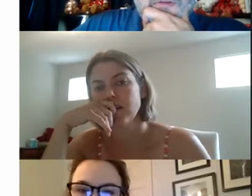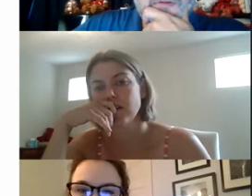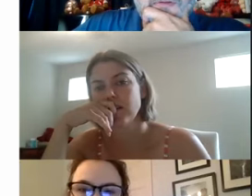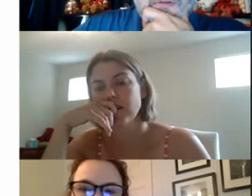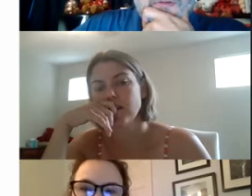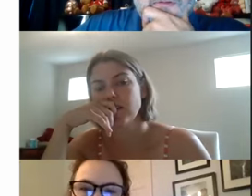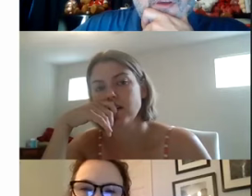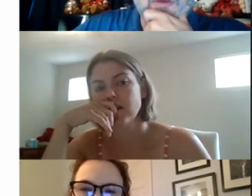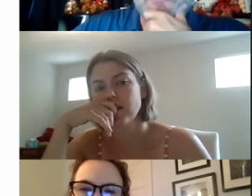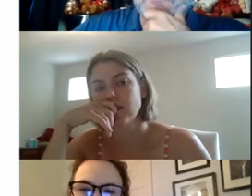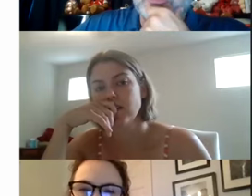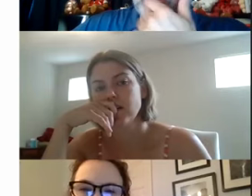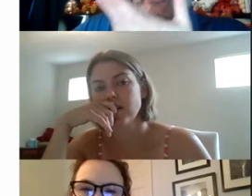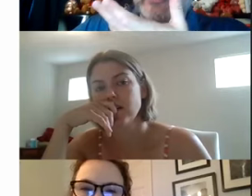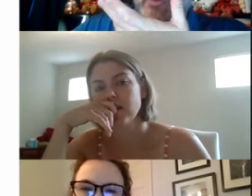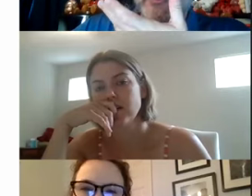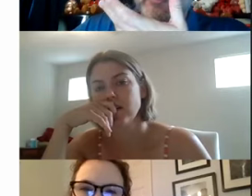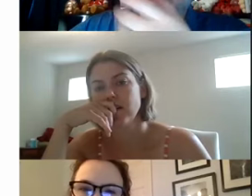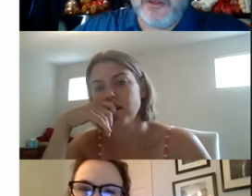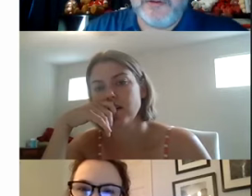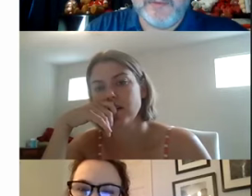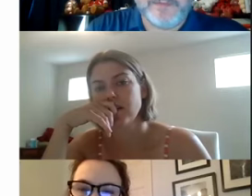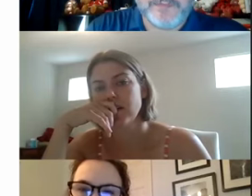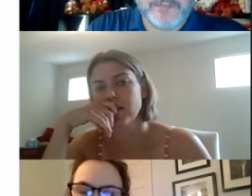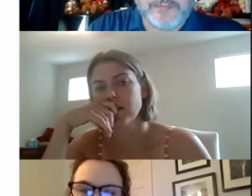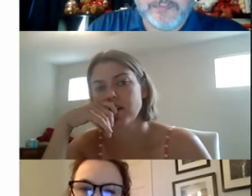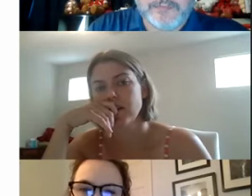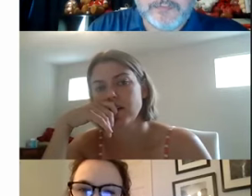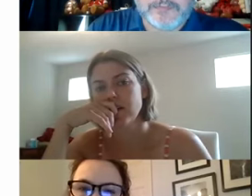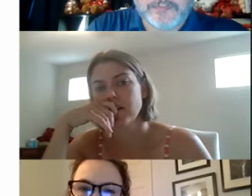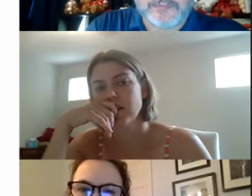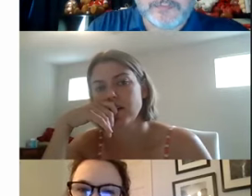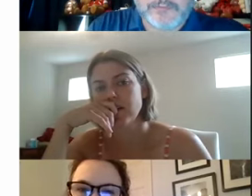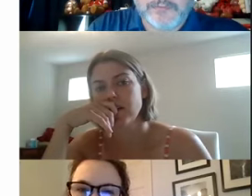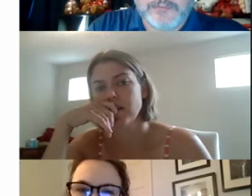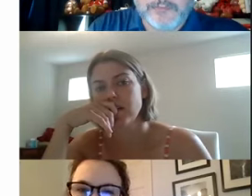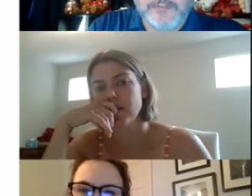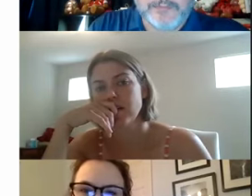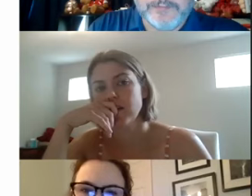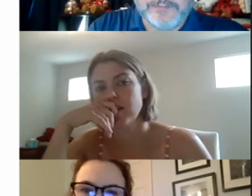About using water to break a bond?